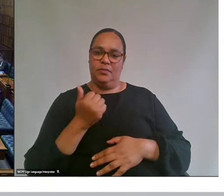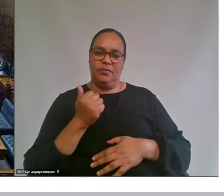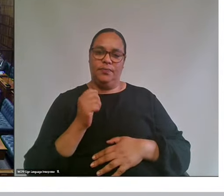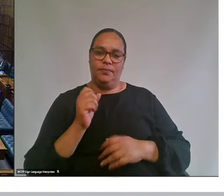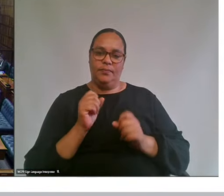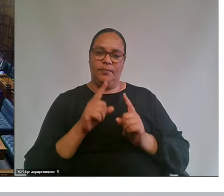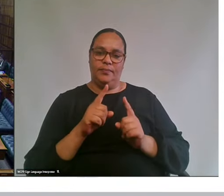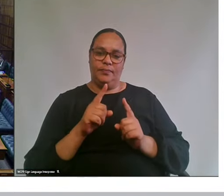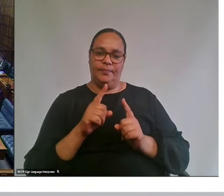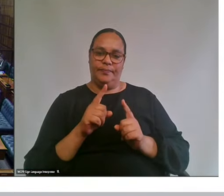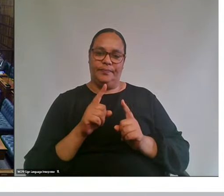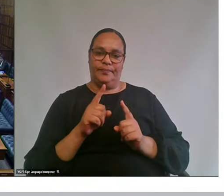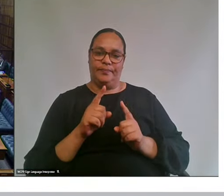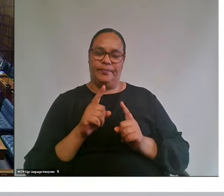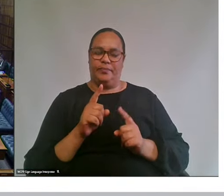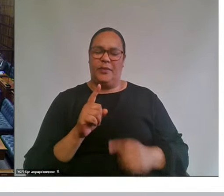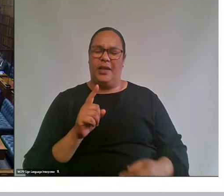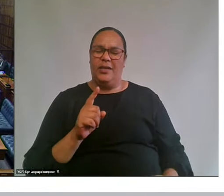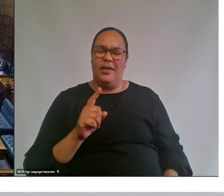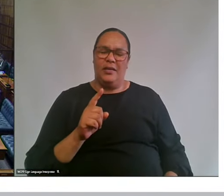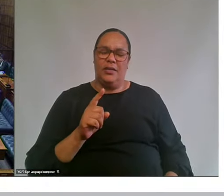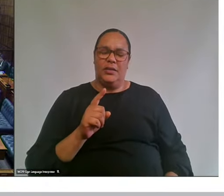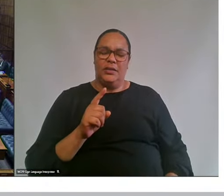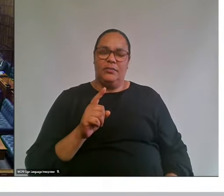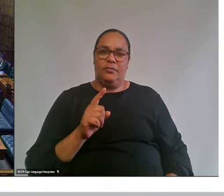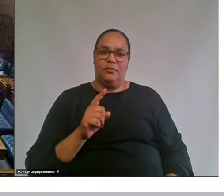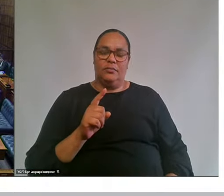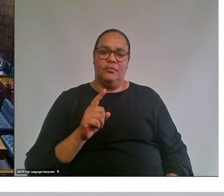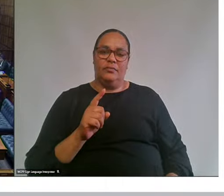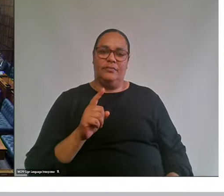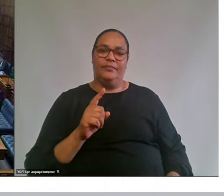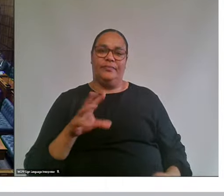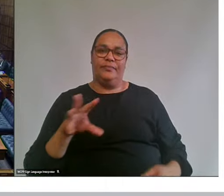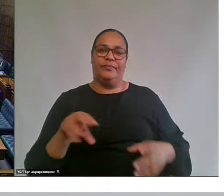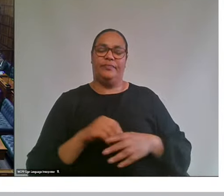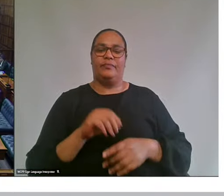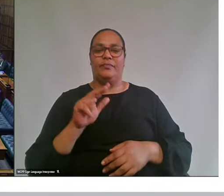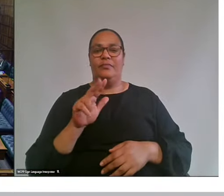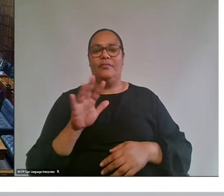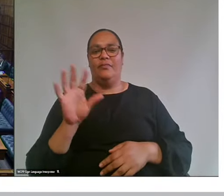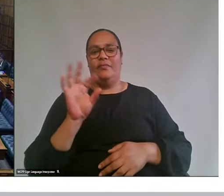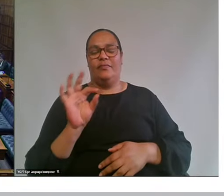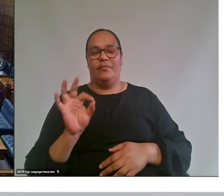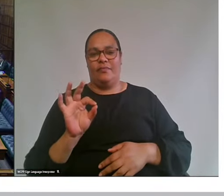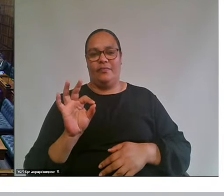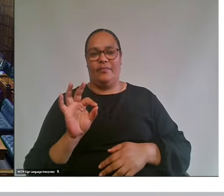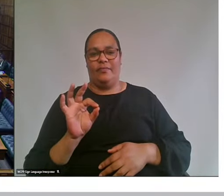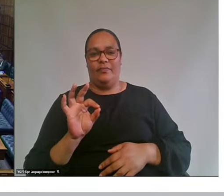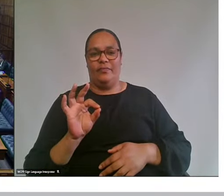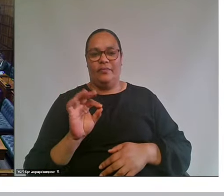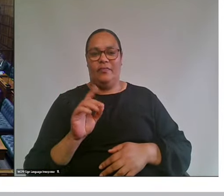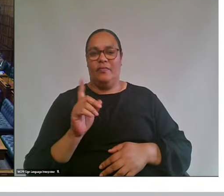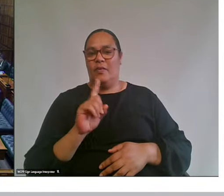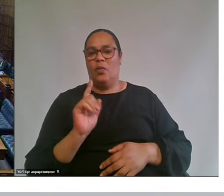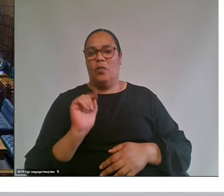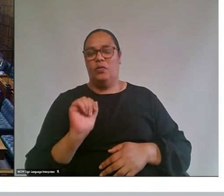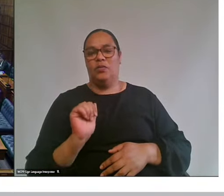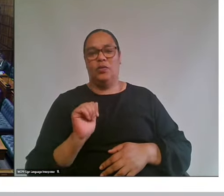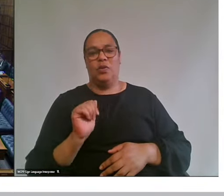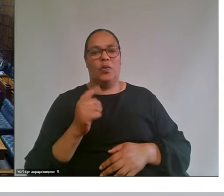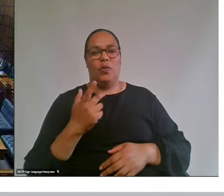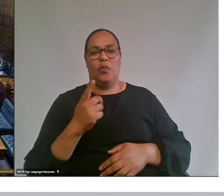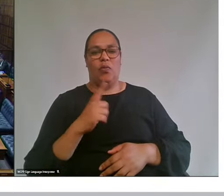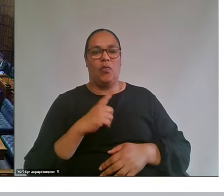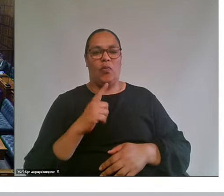11 resignation which amounts to 85% what is the cost of this